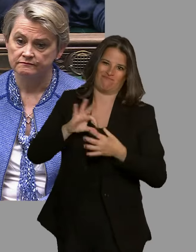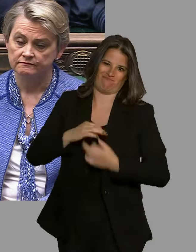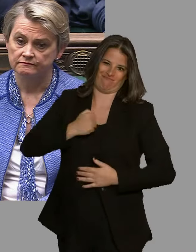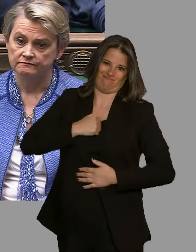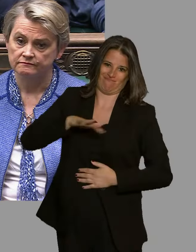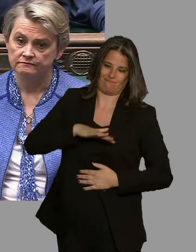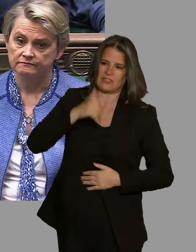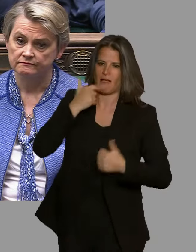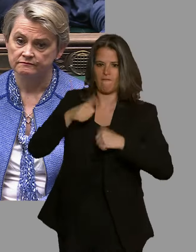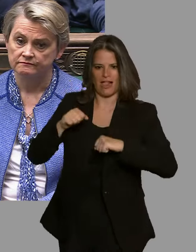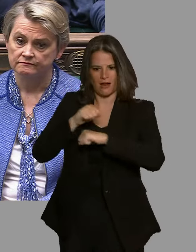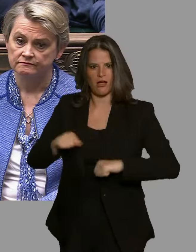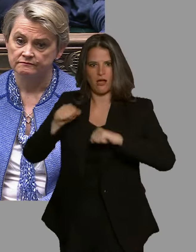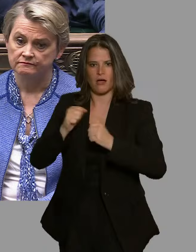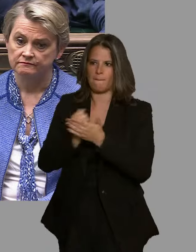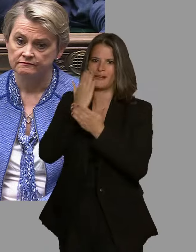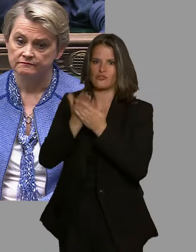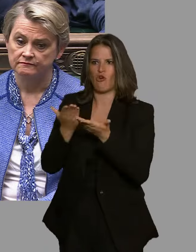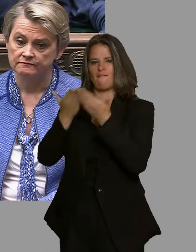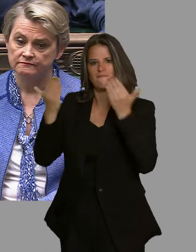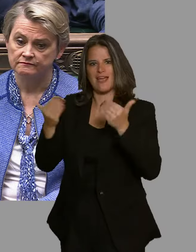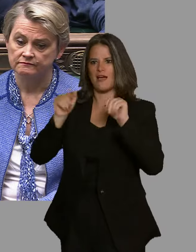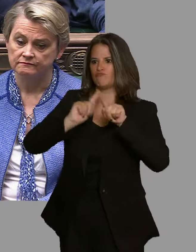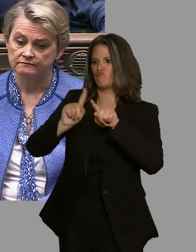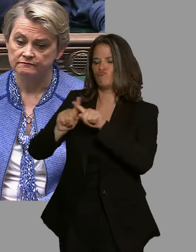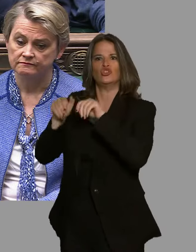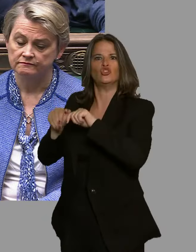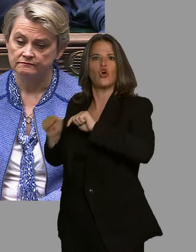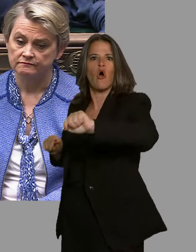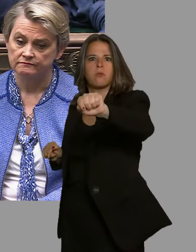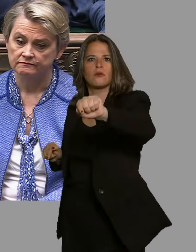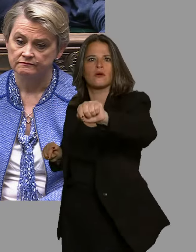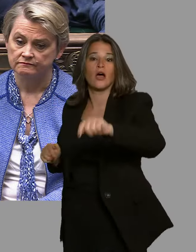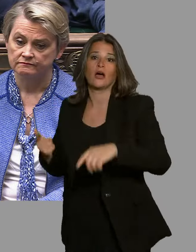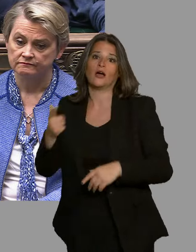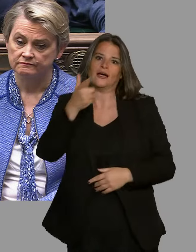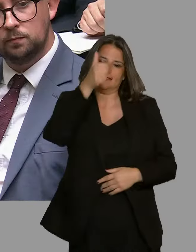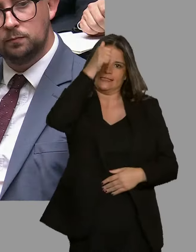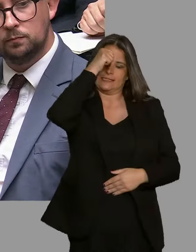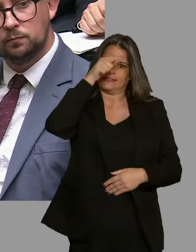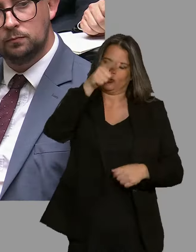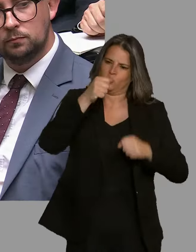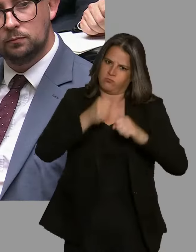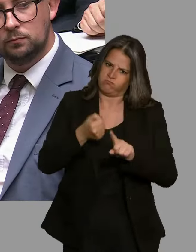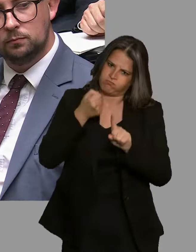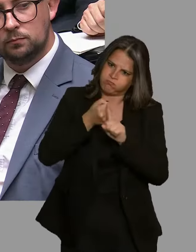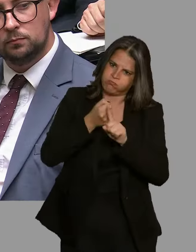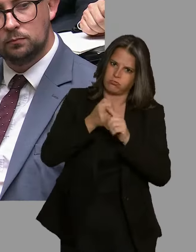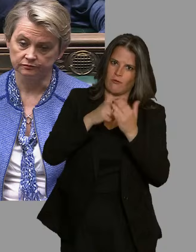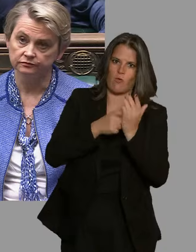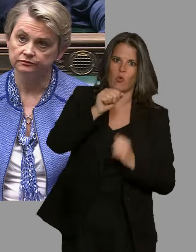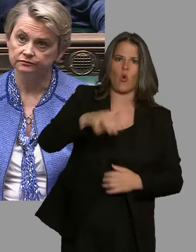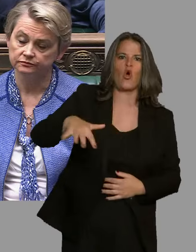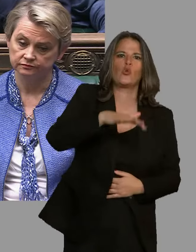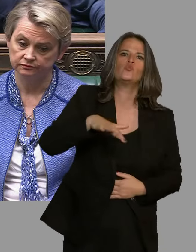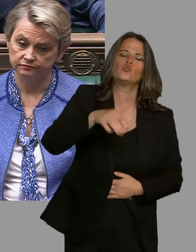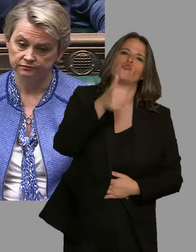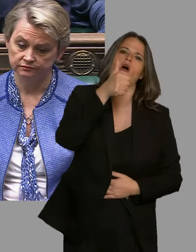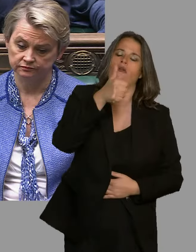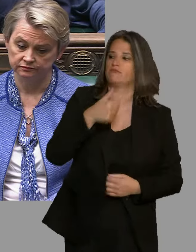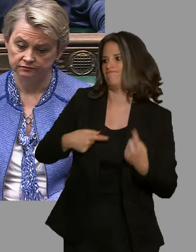and thrive. Planning applications are required for any new betting office to make sure locals have a say on